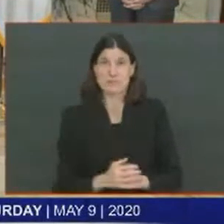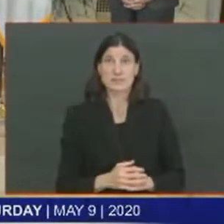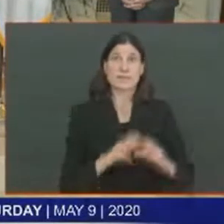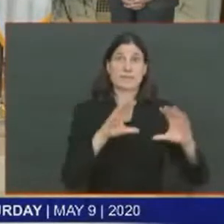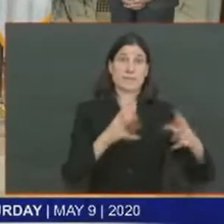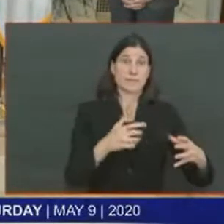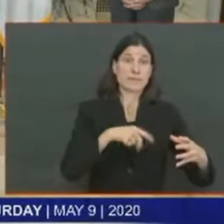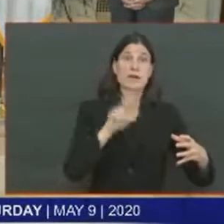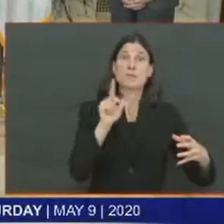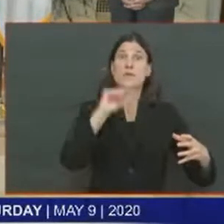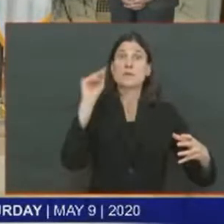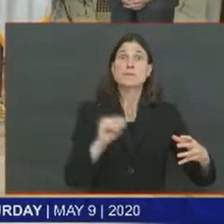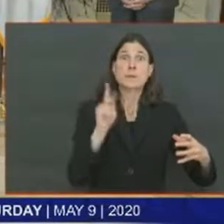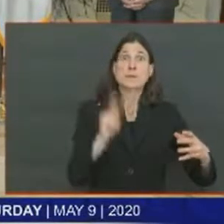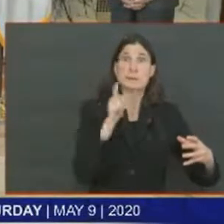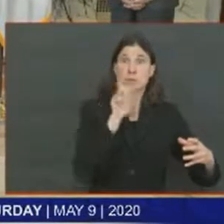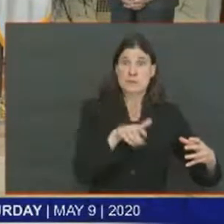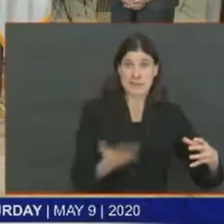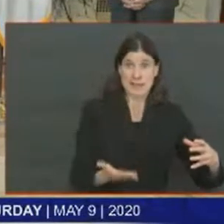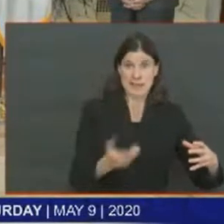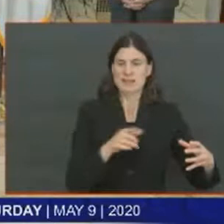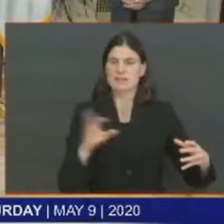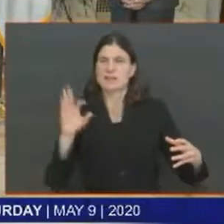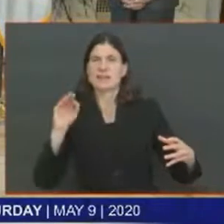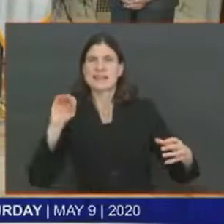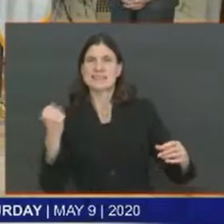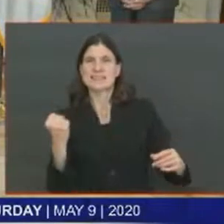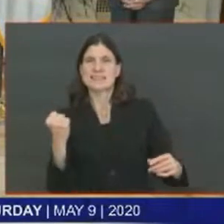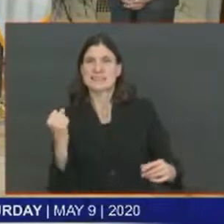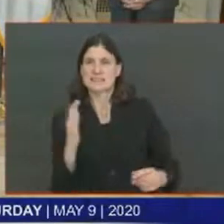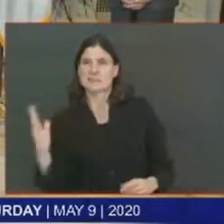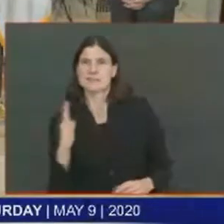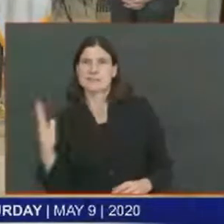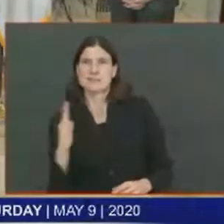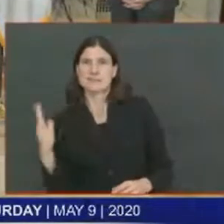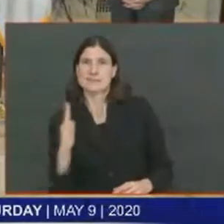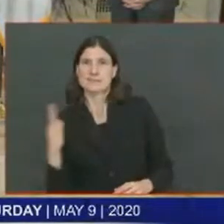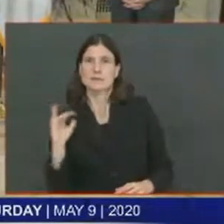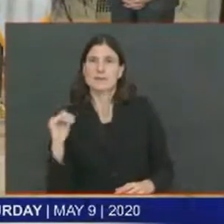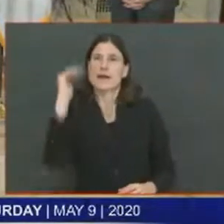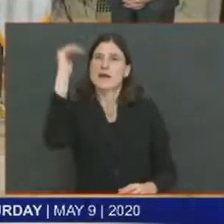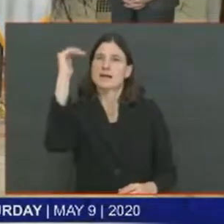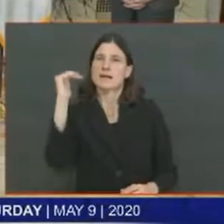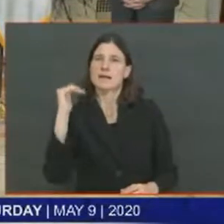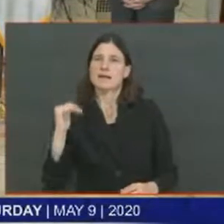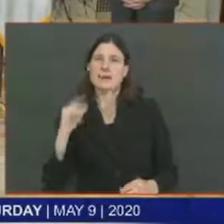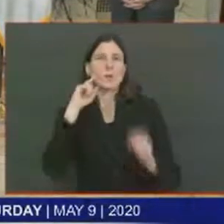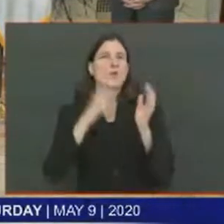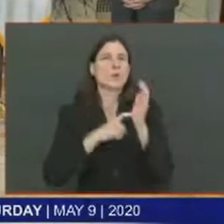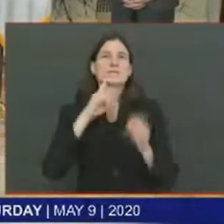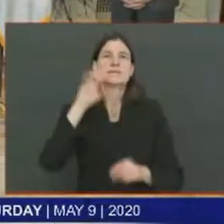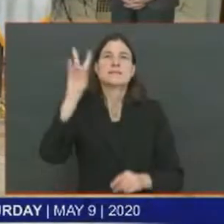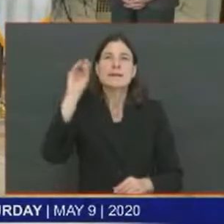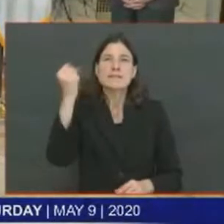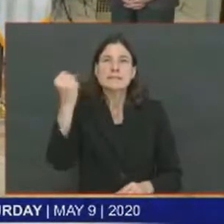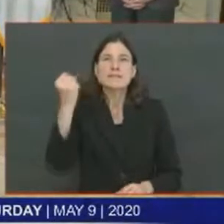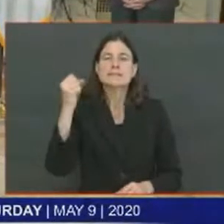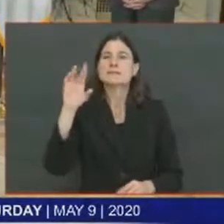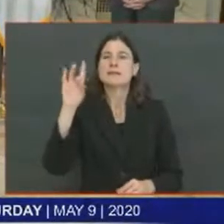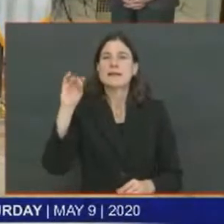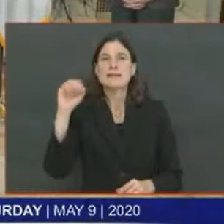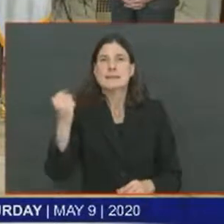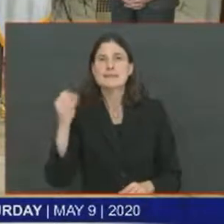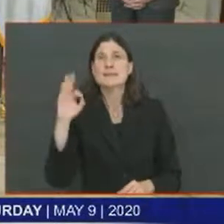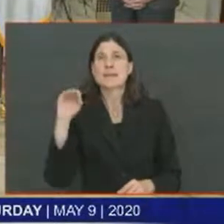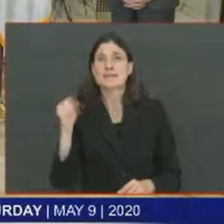and 99 years of age. And that's the largest proportion of all people who have sadly passed on.